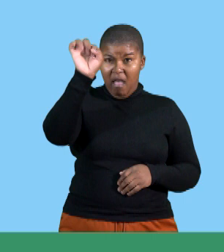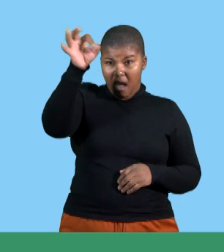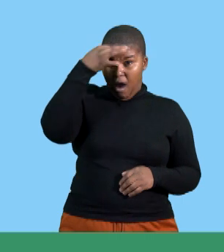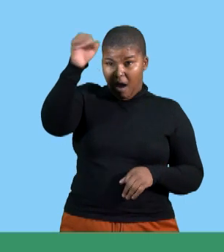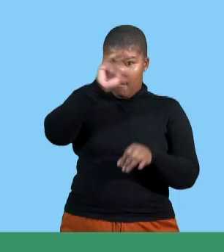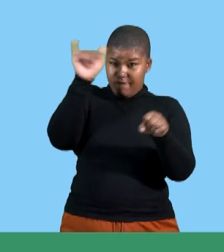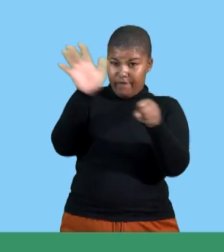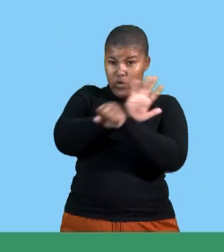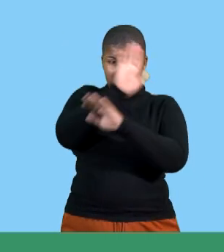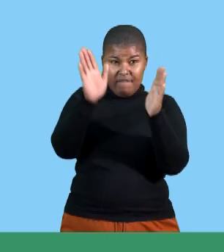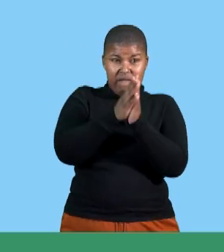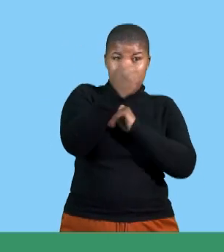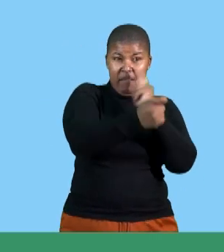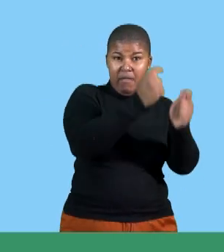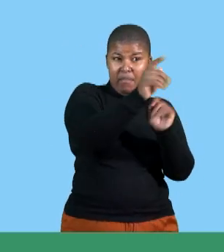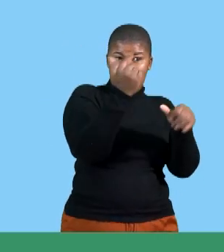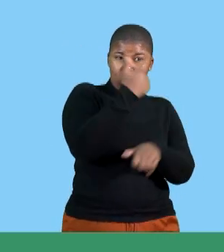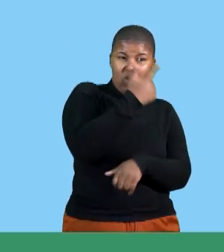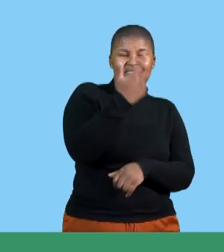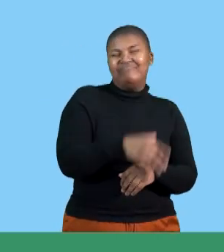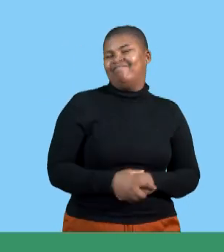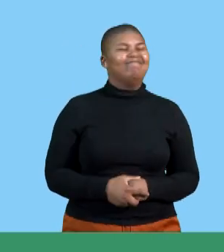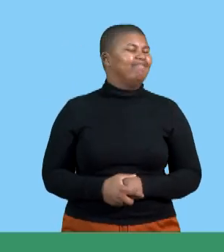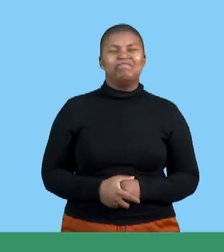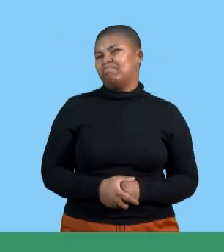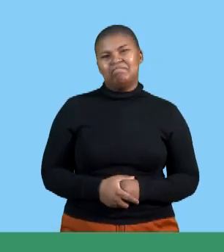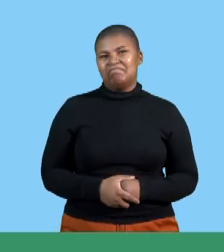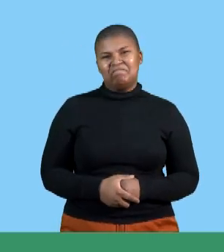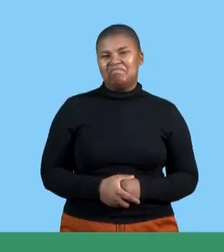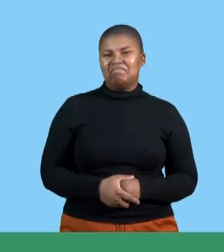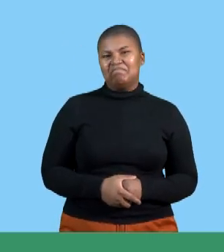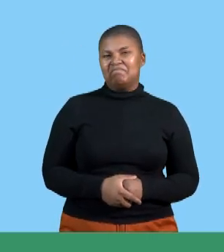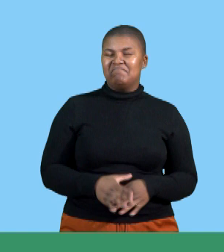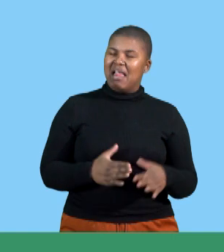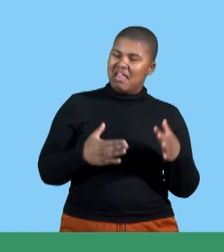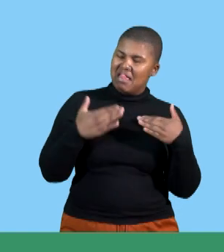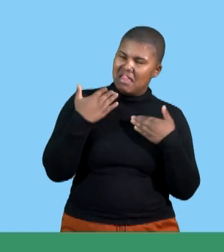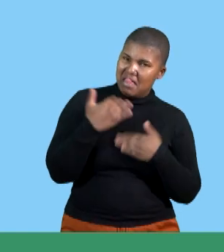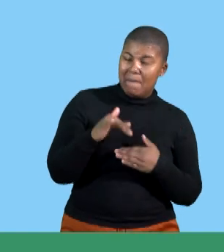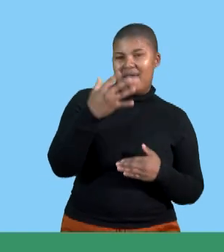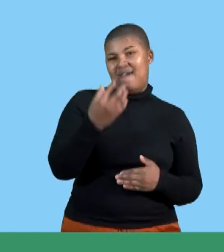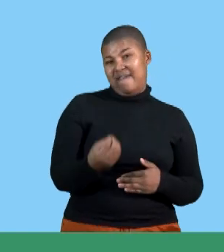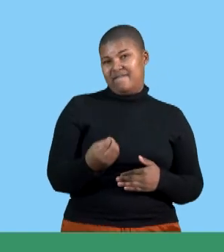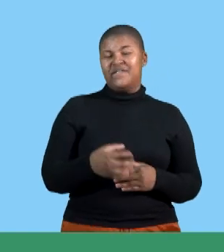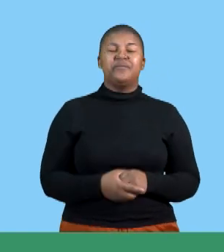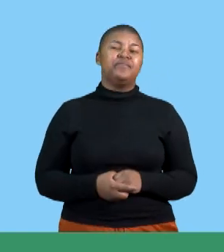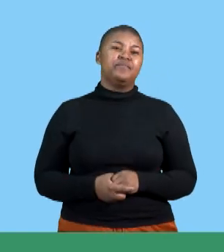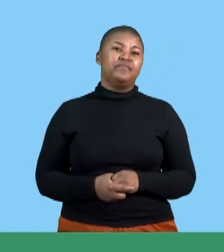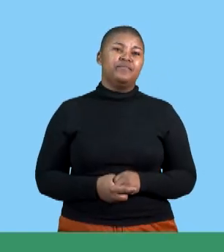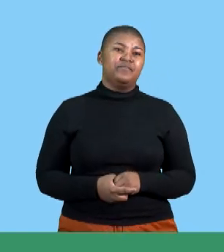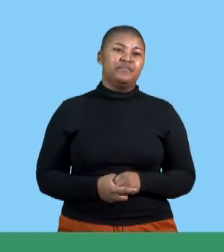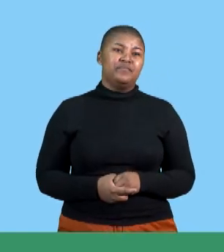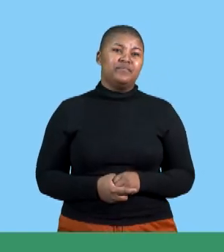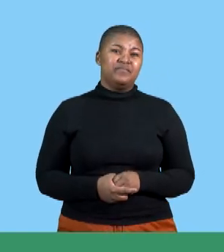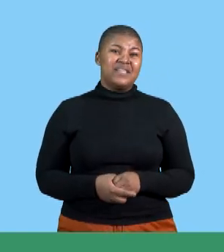the government who finances the state-owned companies. So sometimes you may find that it's not